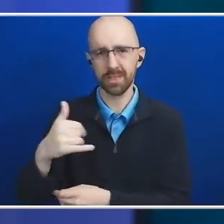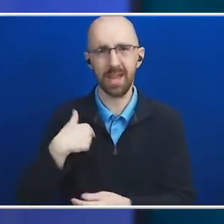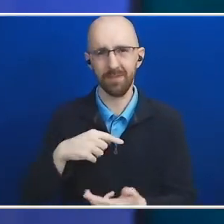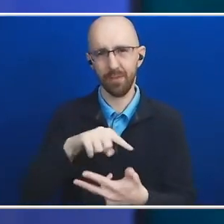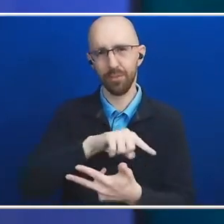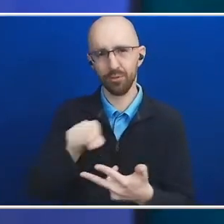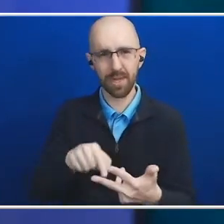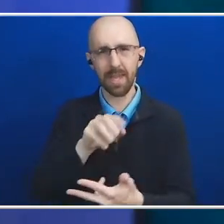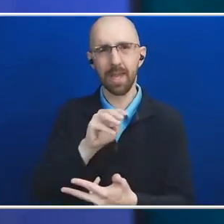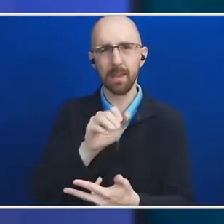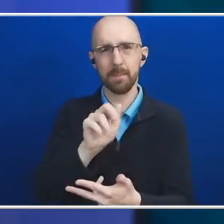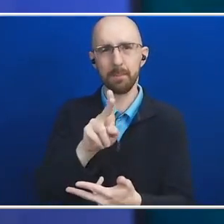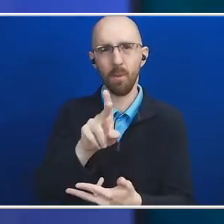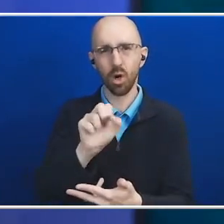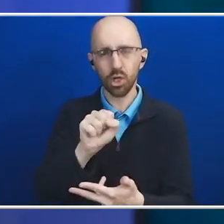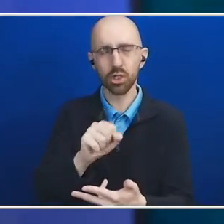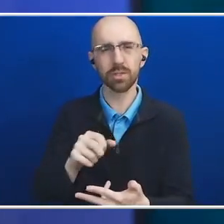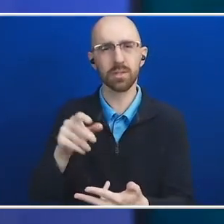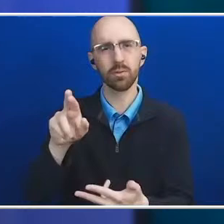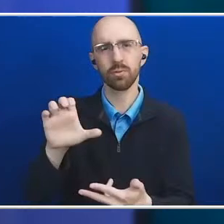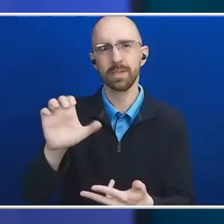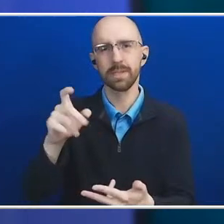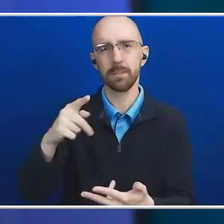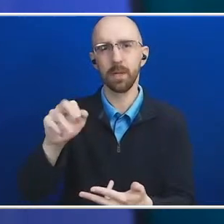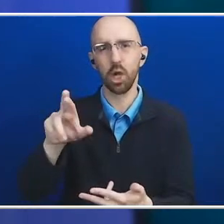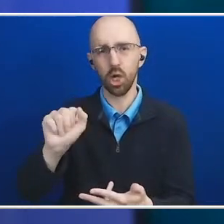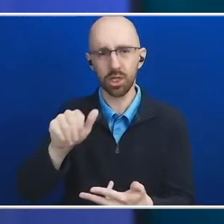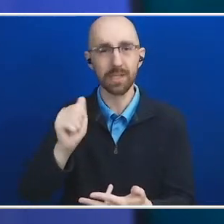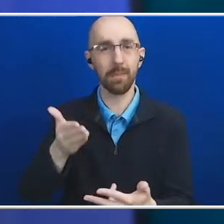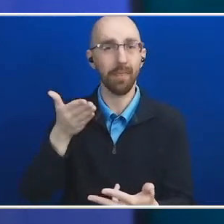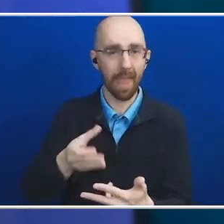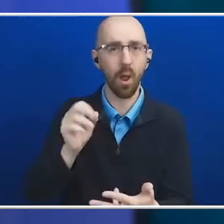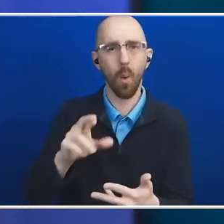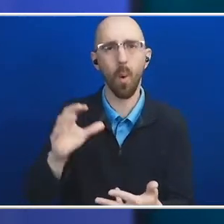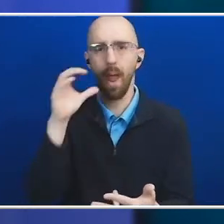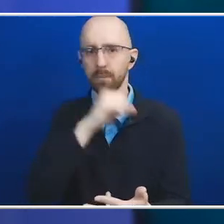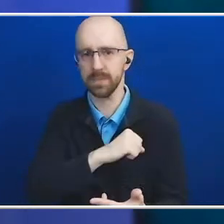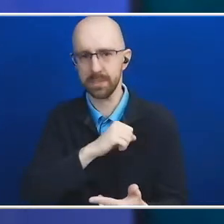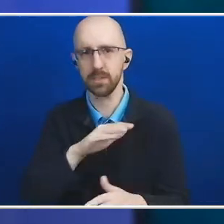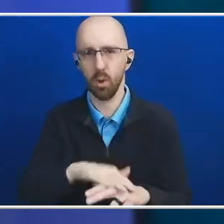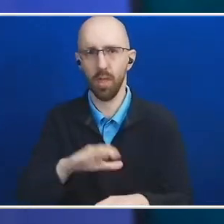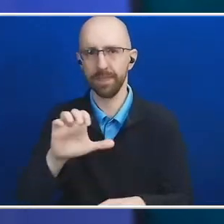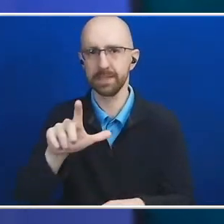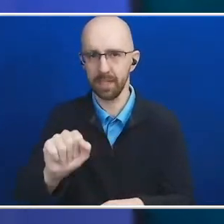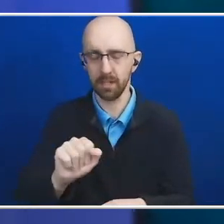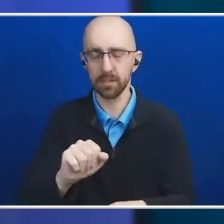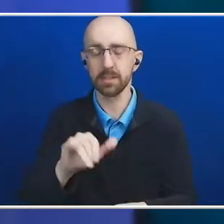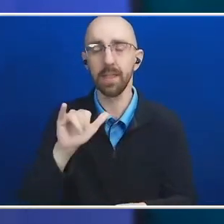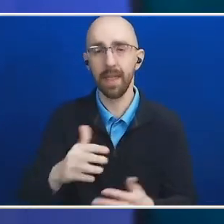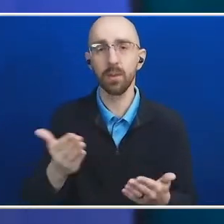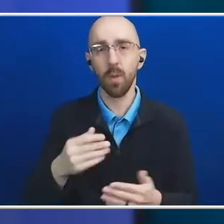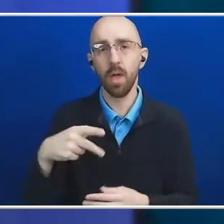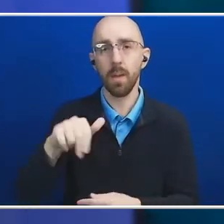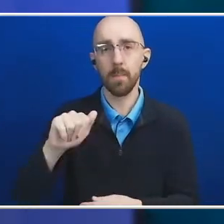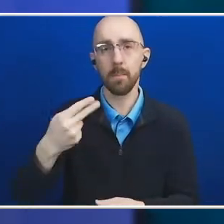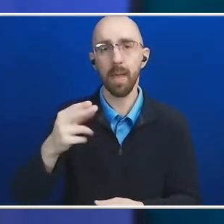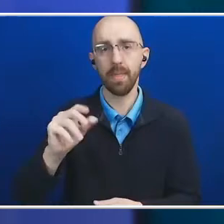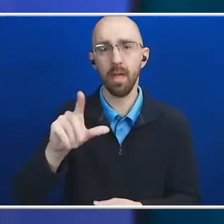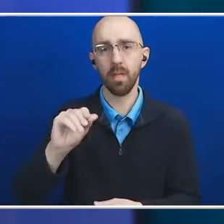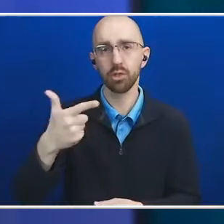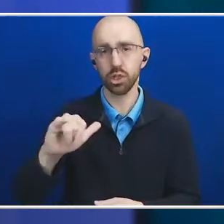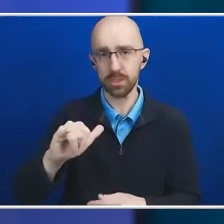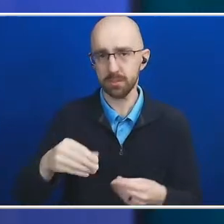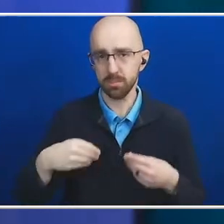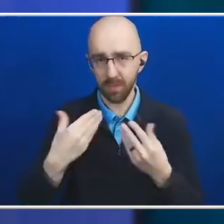be present or absent on the cancers, on the cancer cells. And that is what pathology provides us, is the estrogen